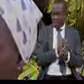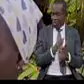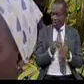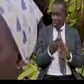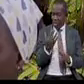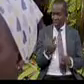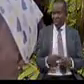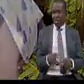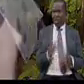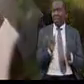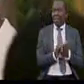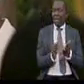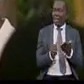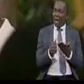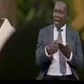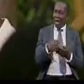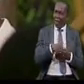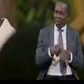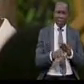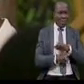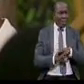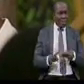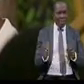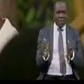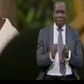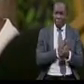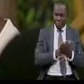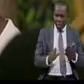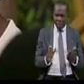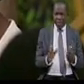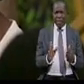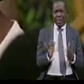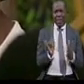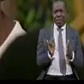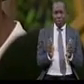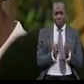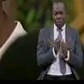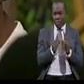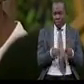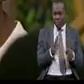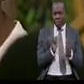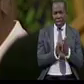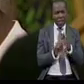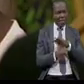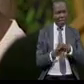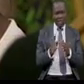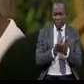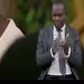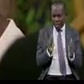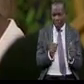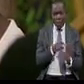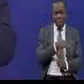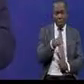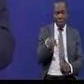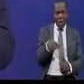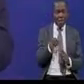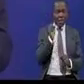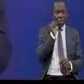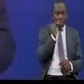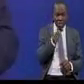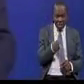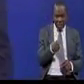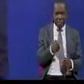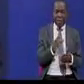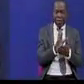them that believe not when she had received the spies with